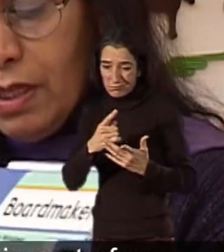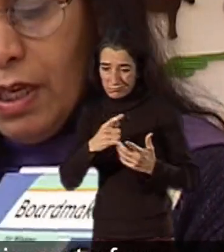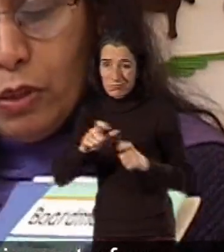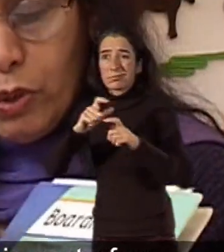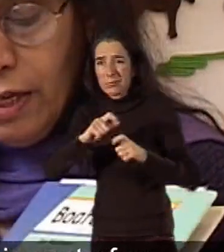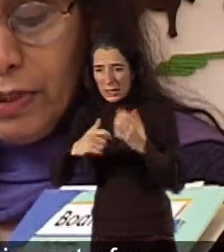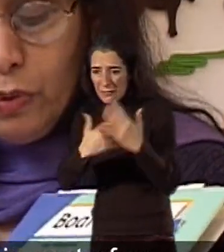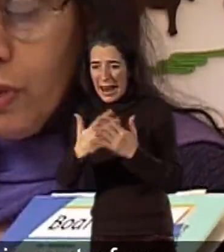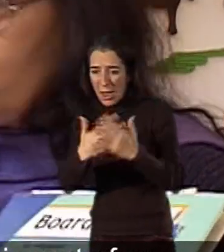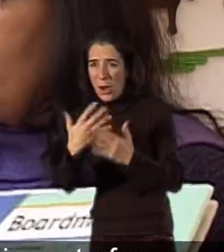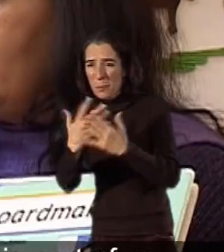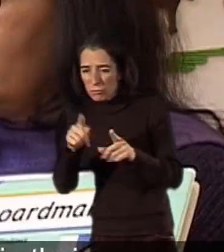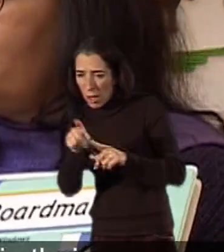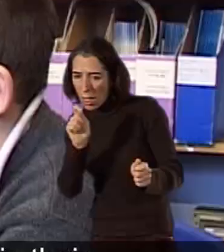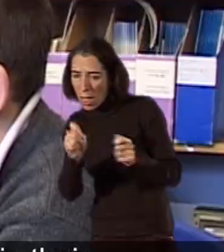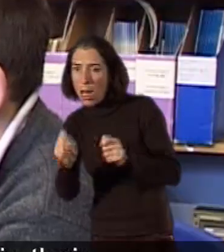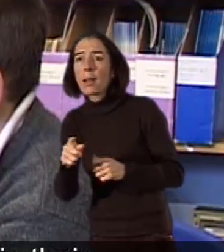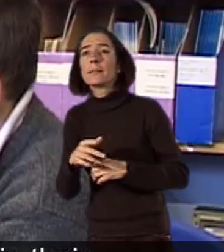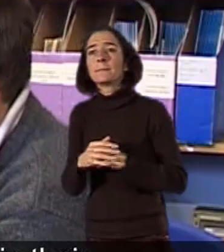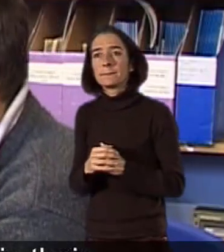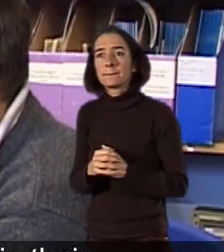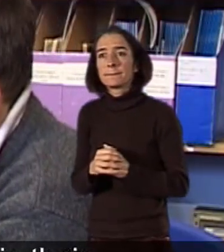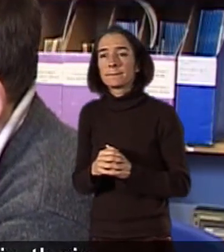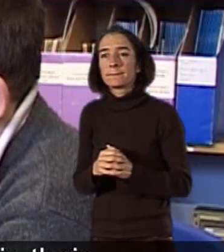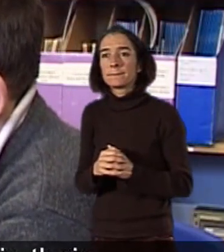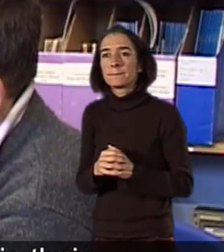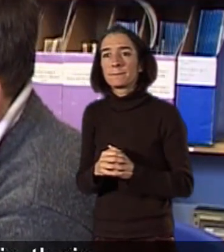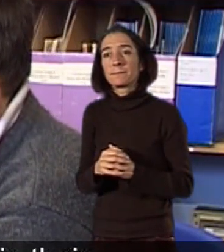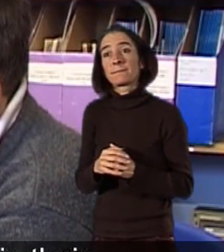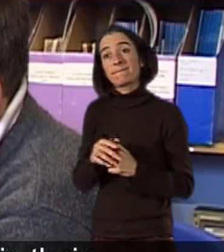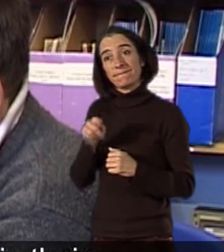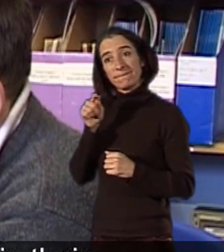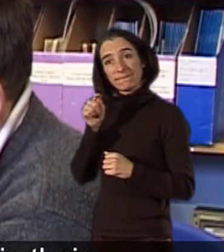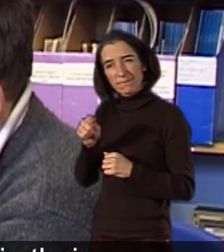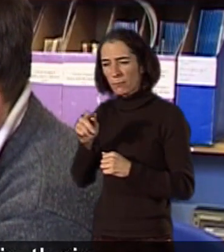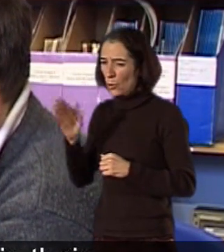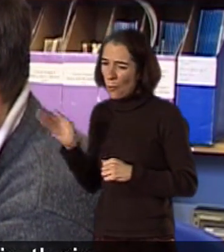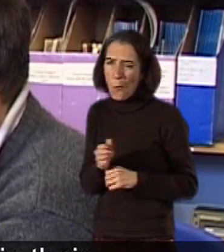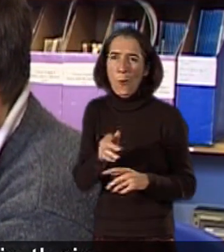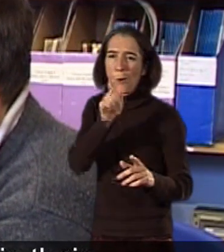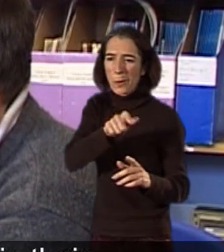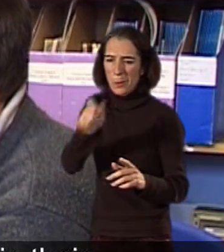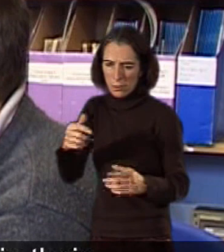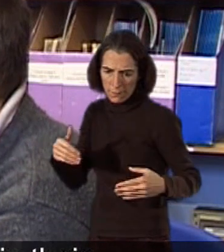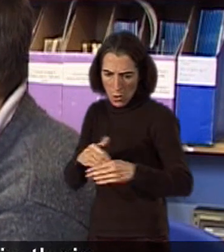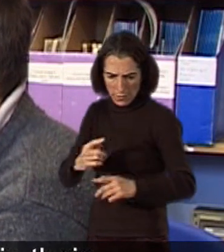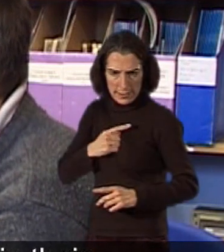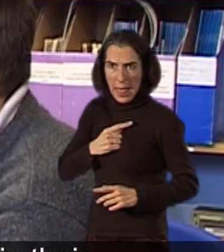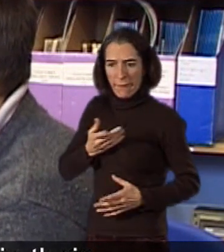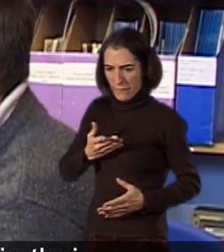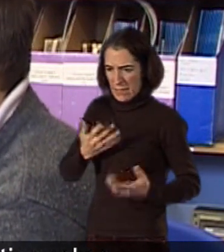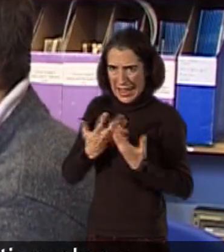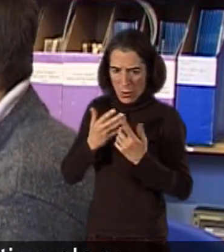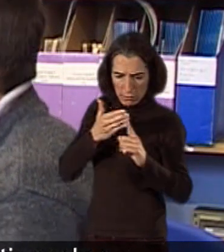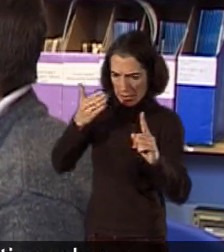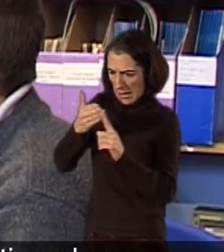that we're trying to work around. At Billesley, all pupils are involved in their own learning targets through learning logs and